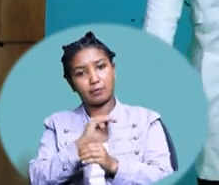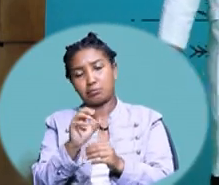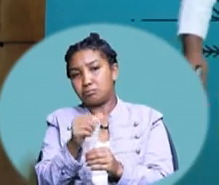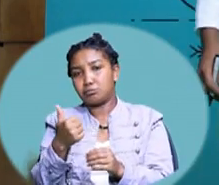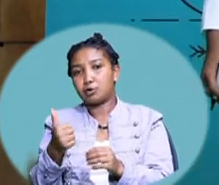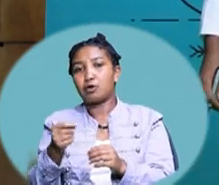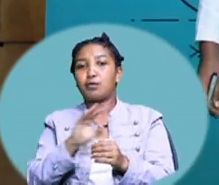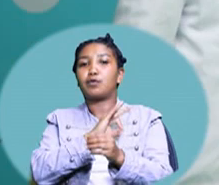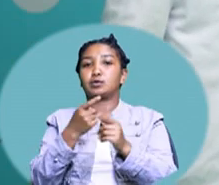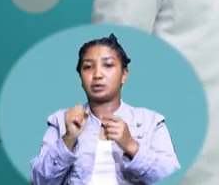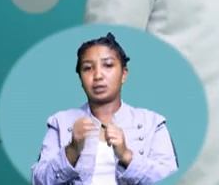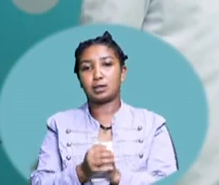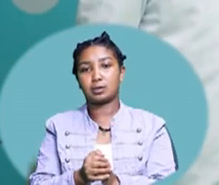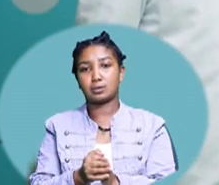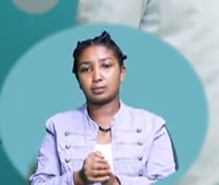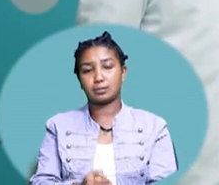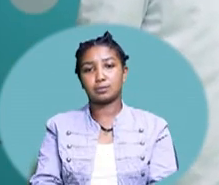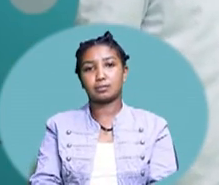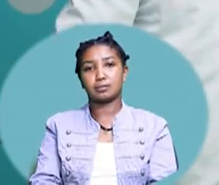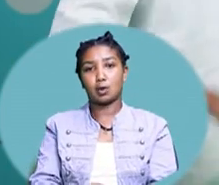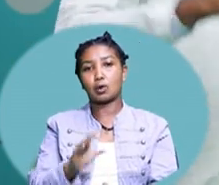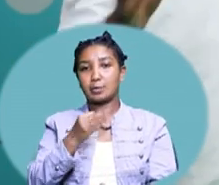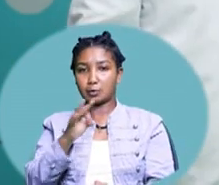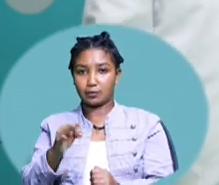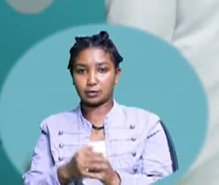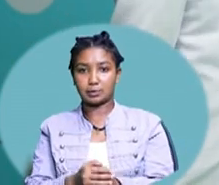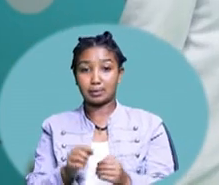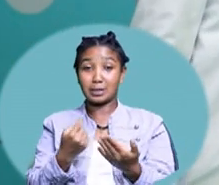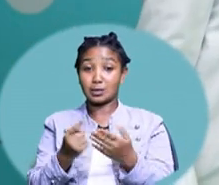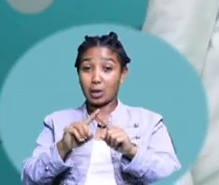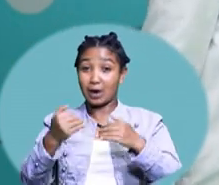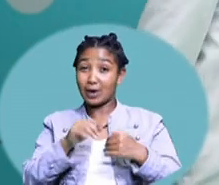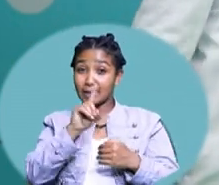mass. There might be a frictional force, there might be gravitational force, or some other forms of